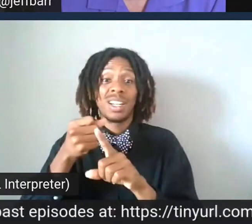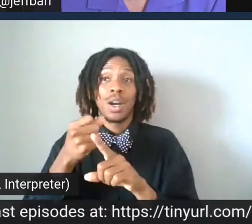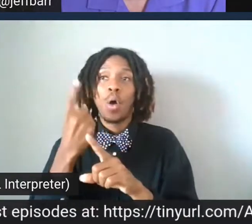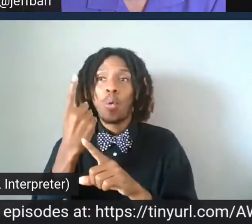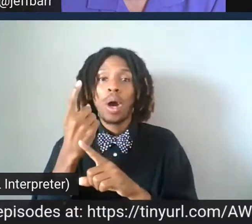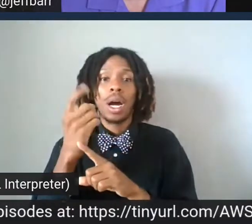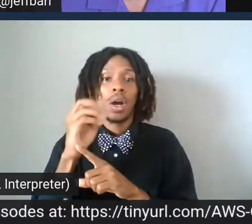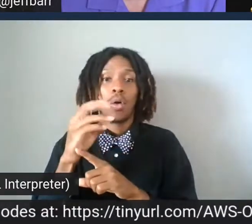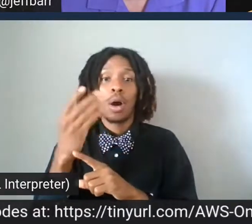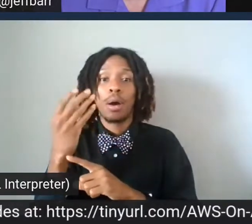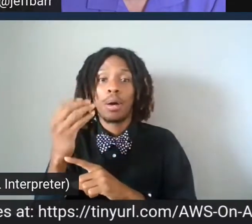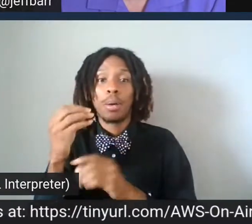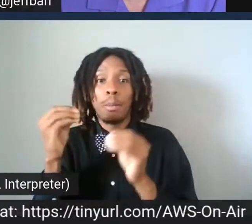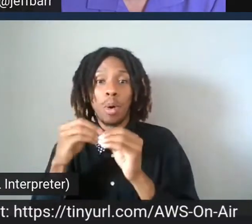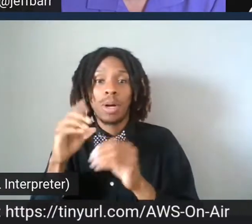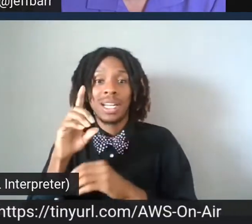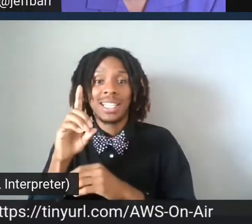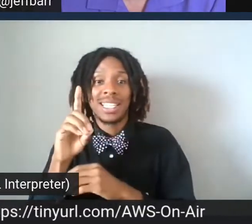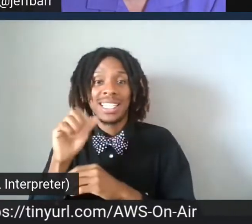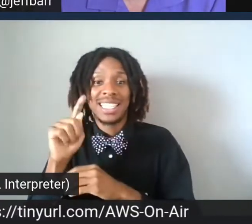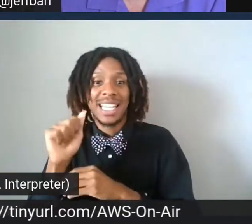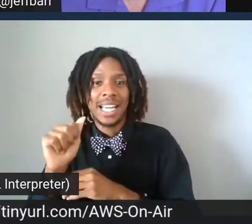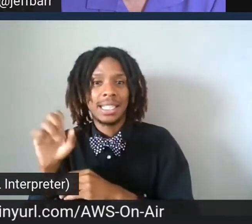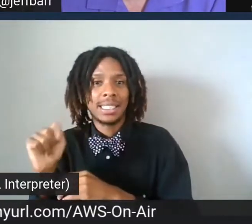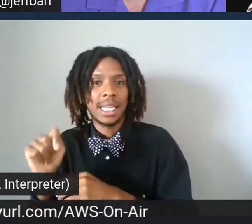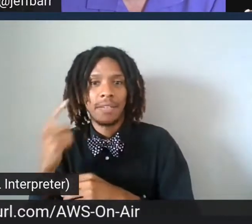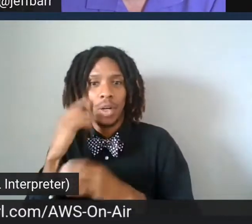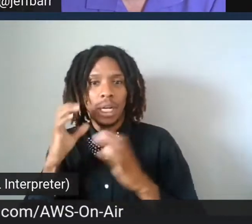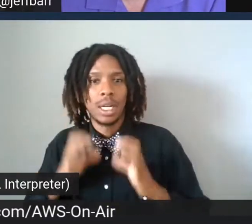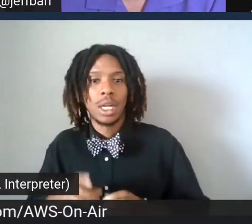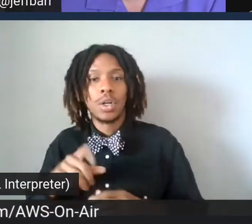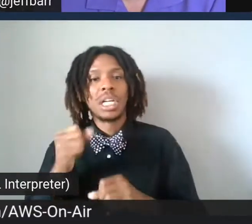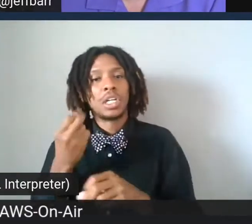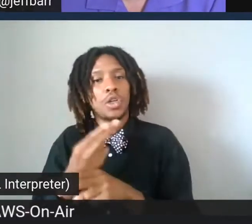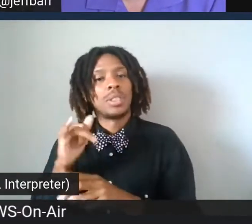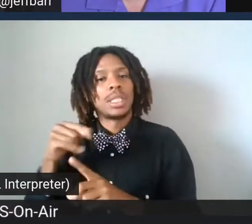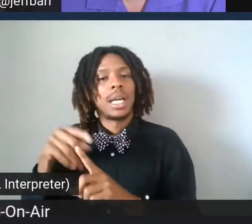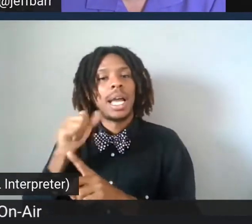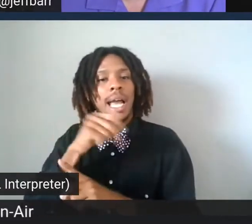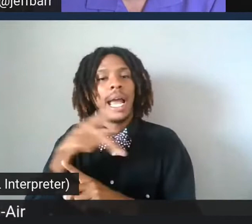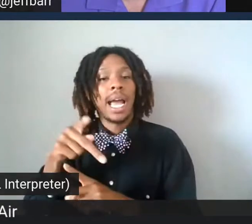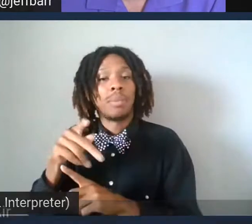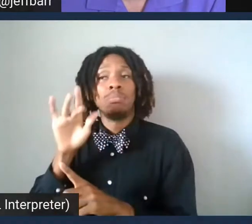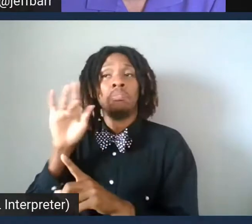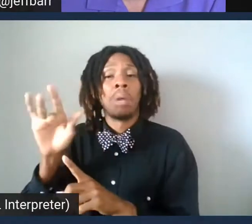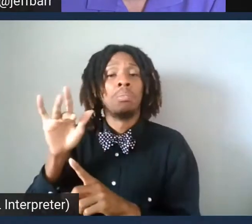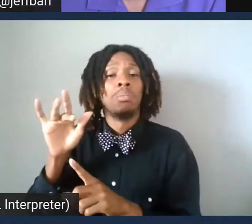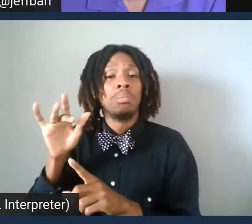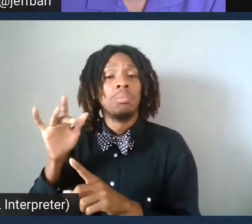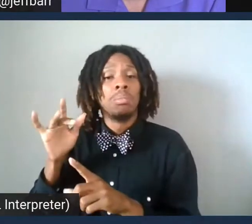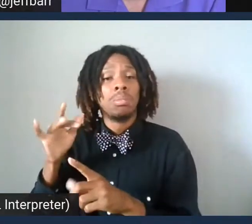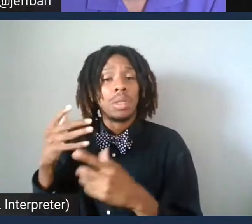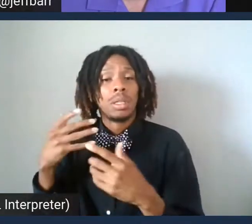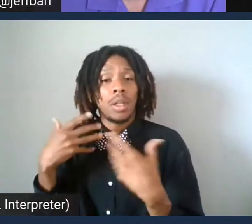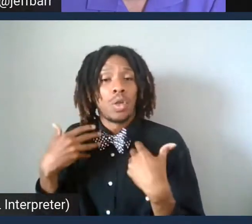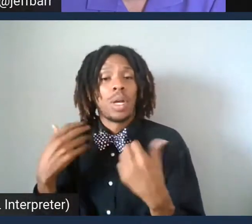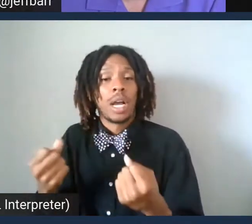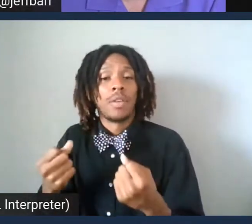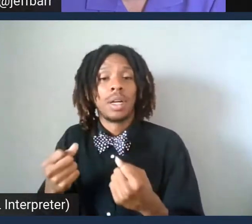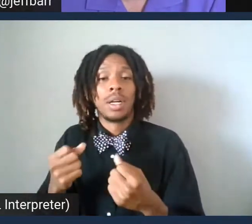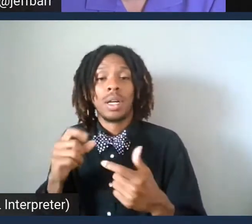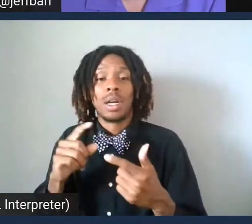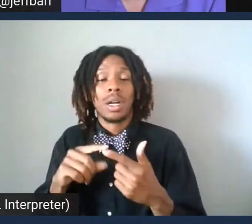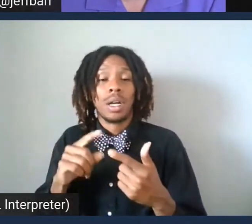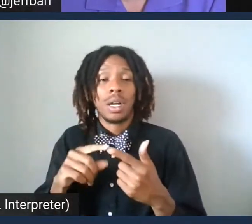or more data centers of customers. That's also something that you can use application recovery controller for. There could be even